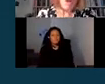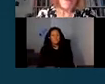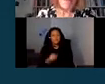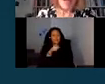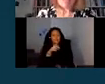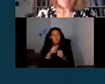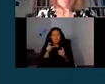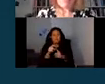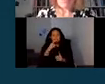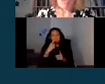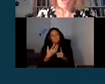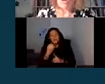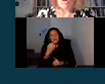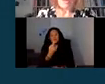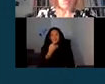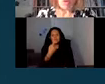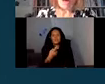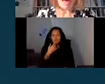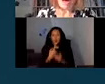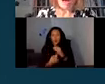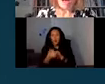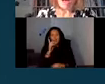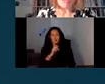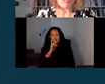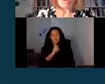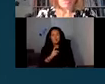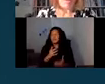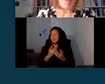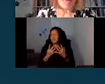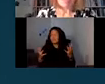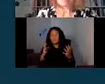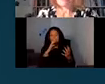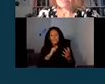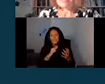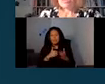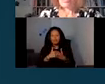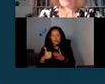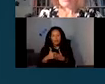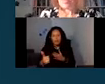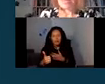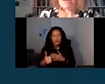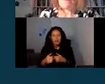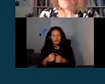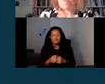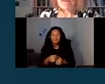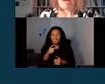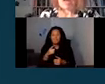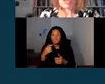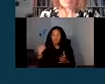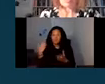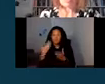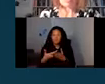She often found herself the only woman in a large group of men, and that had long been a